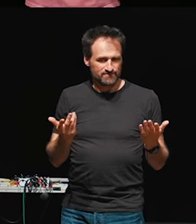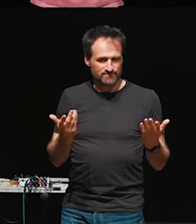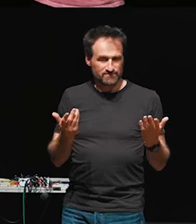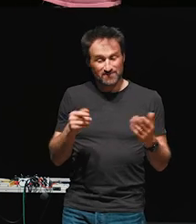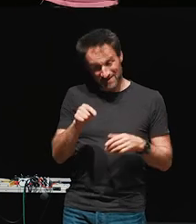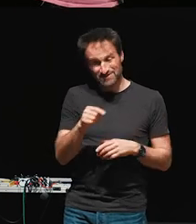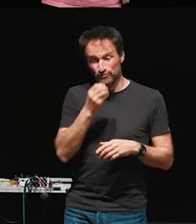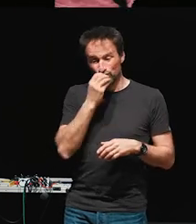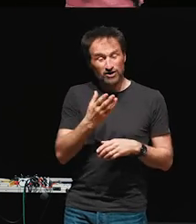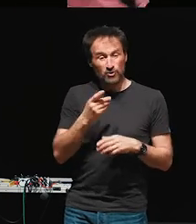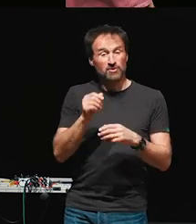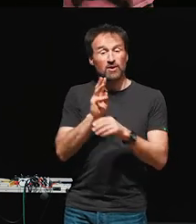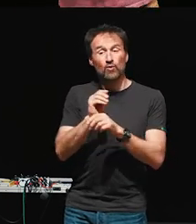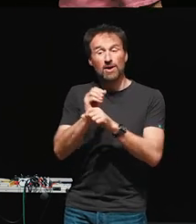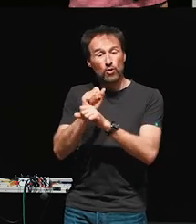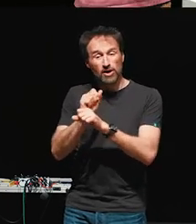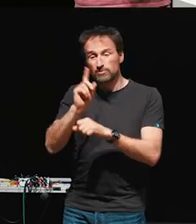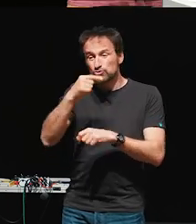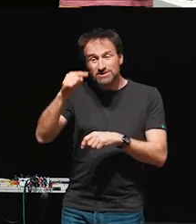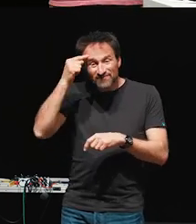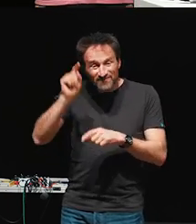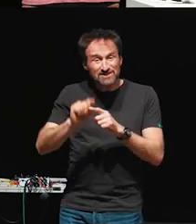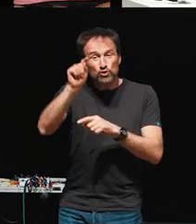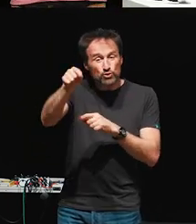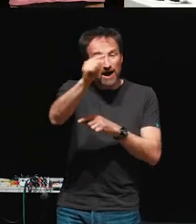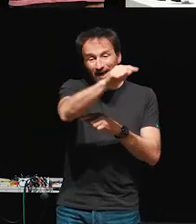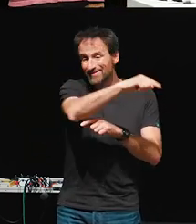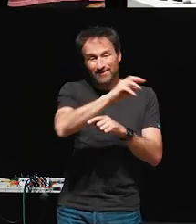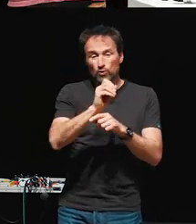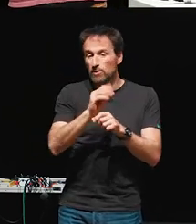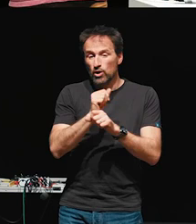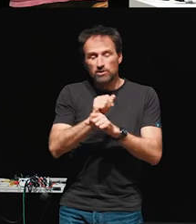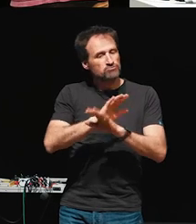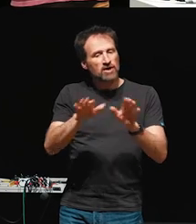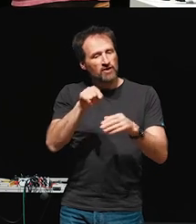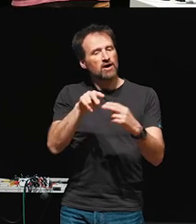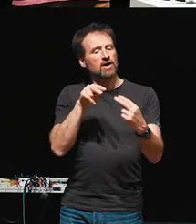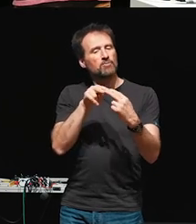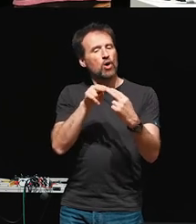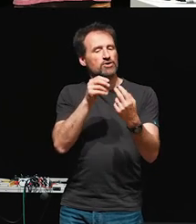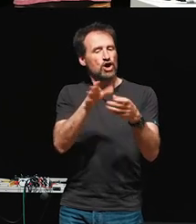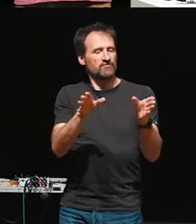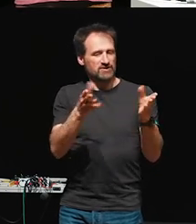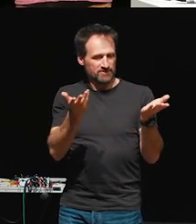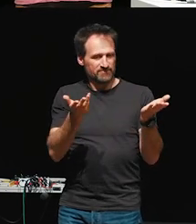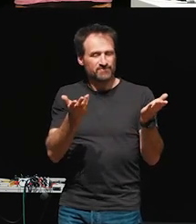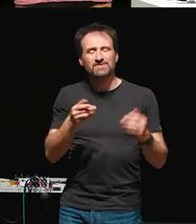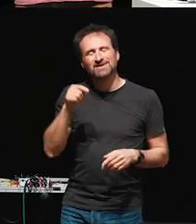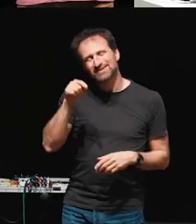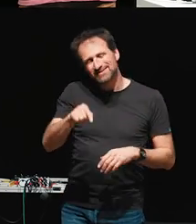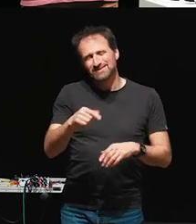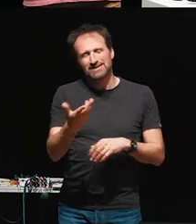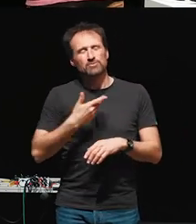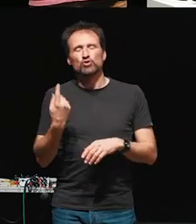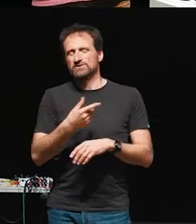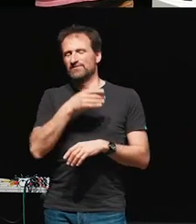other. So this whole song and dance is kind of convoluted, but it gives us a lot of power. For instance, remember this example that I gave a little bit